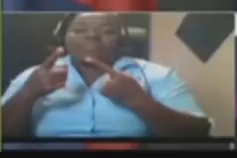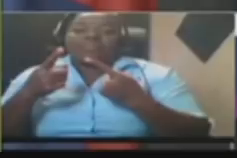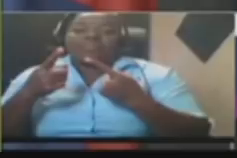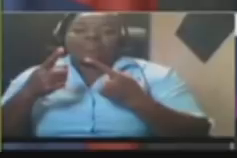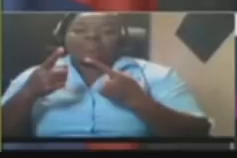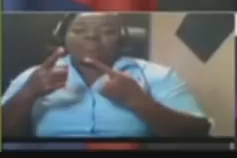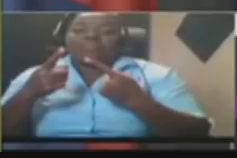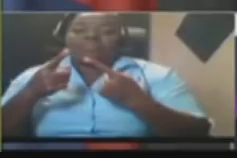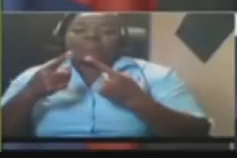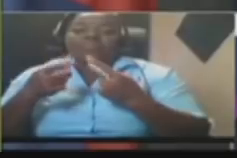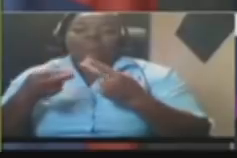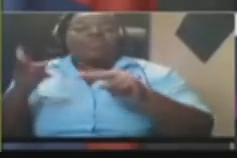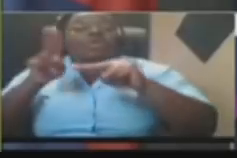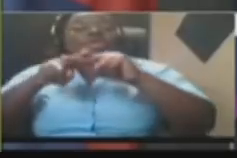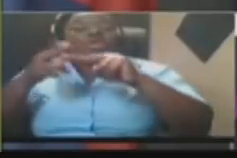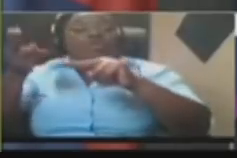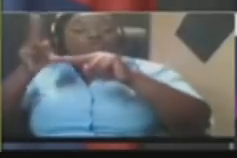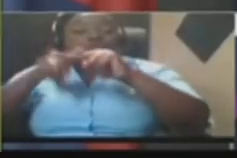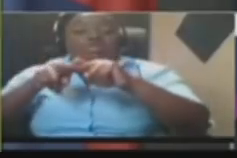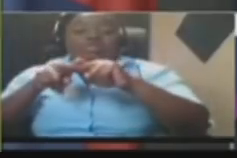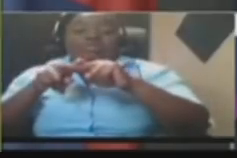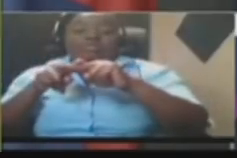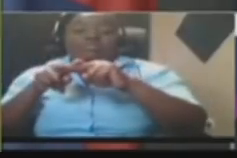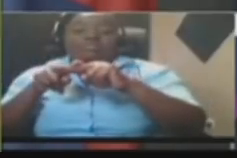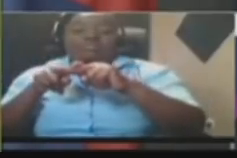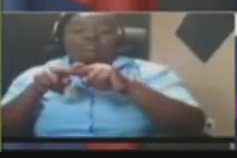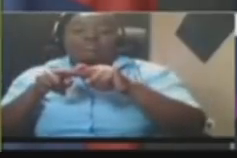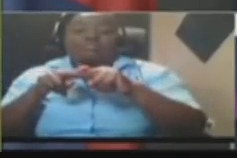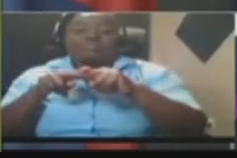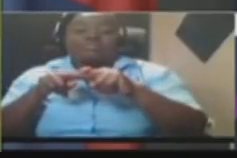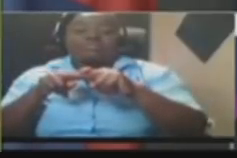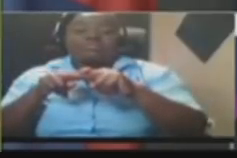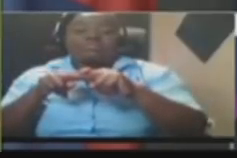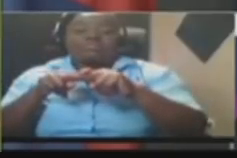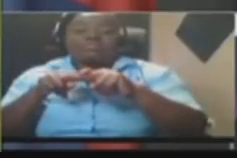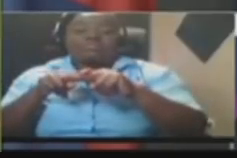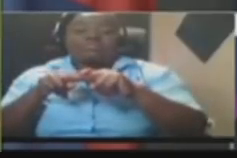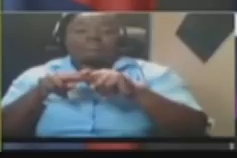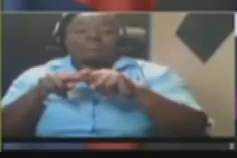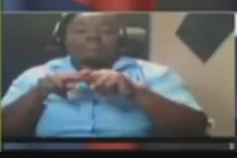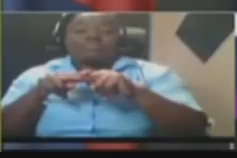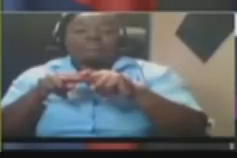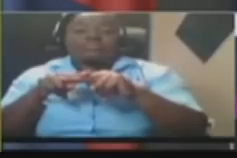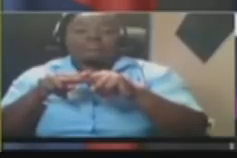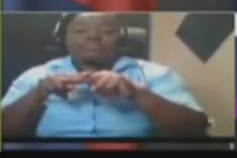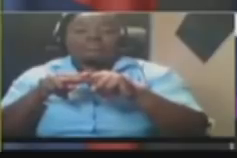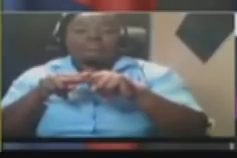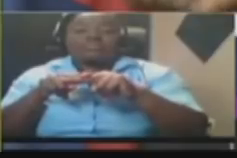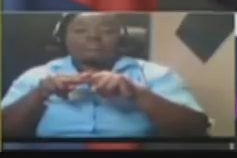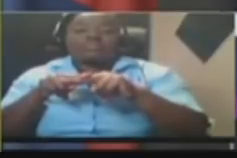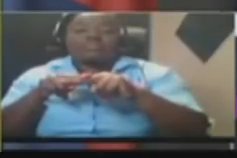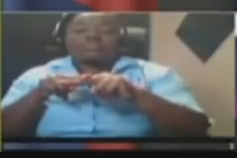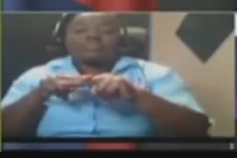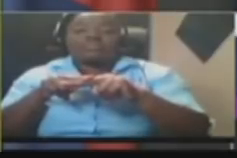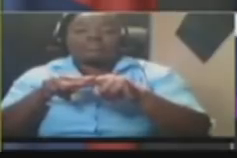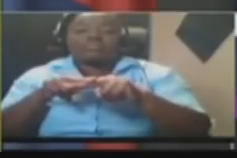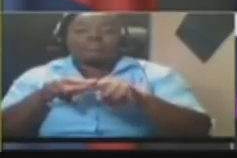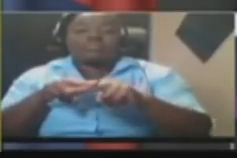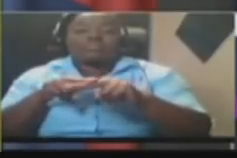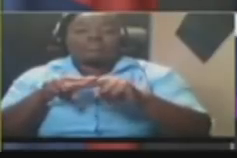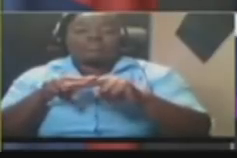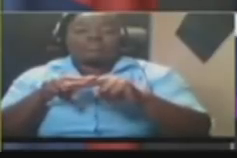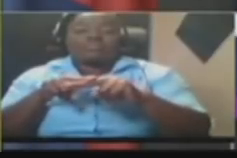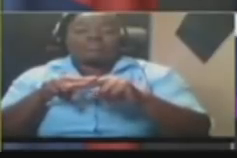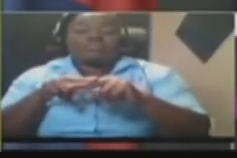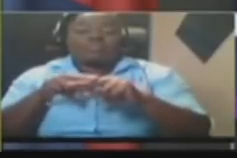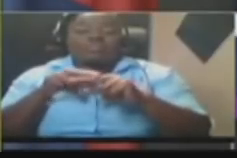increase the accessibility and availability, let us not recreate